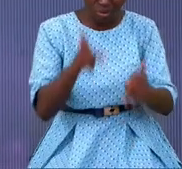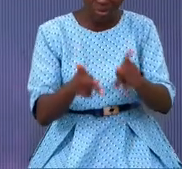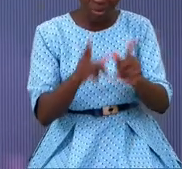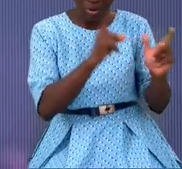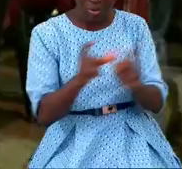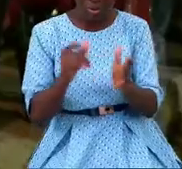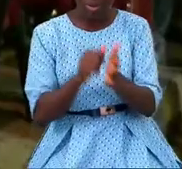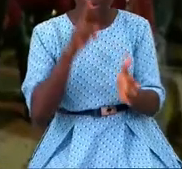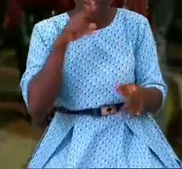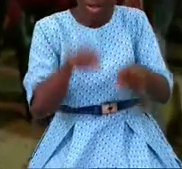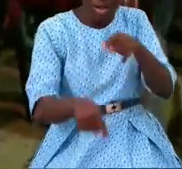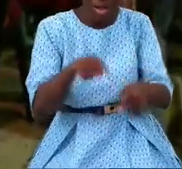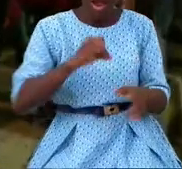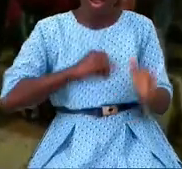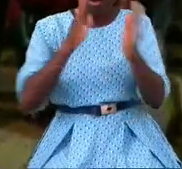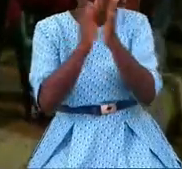in Jesus' name.